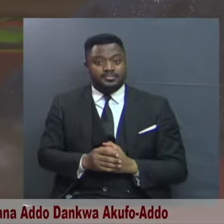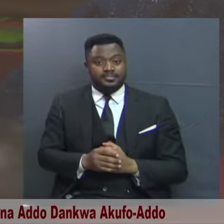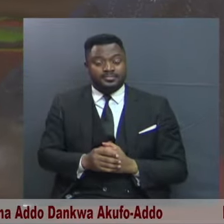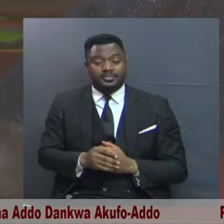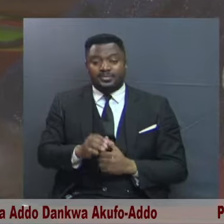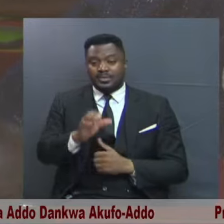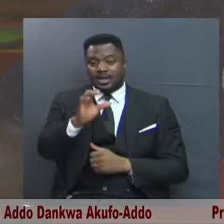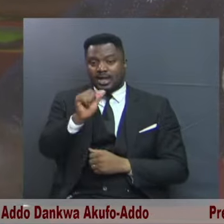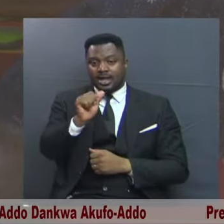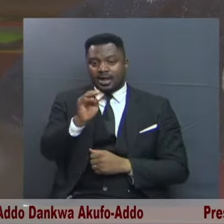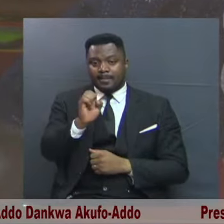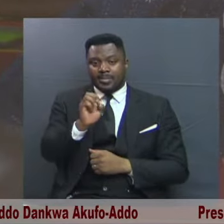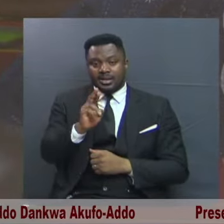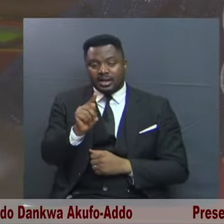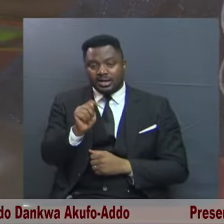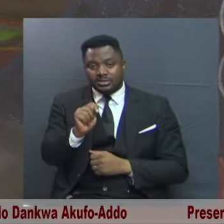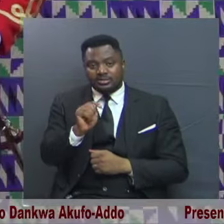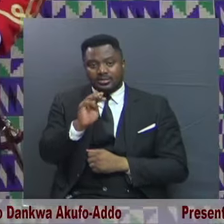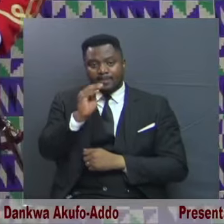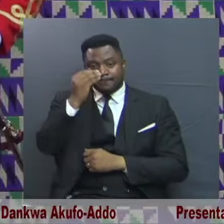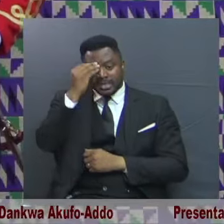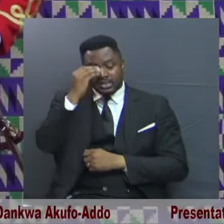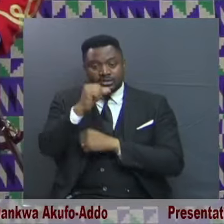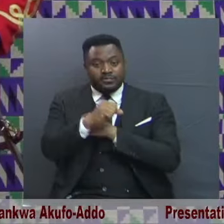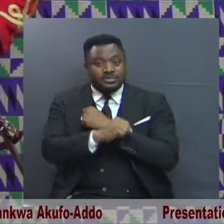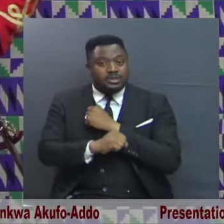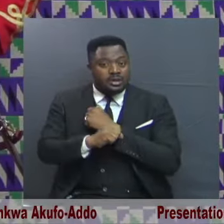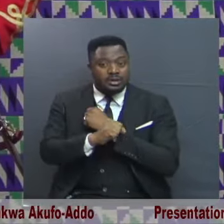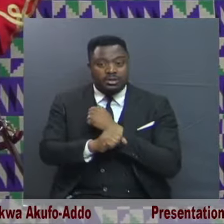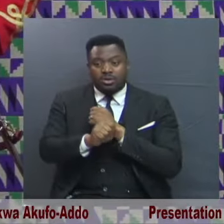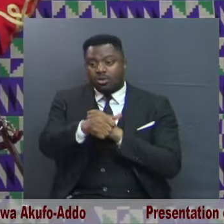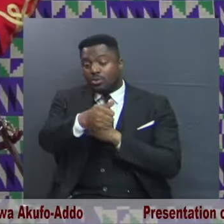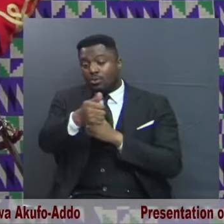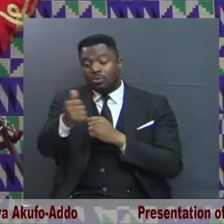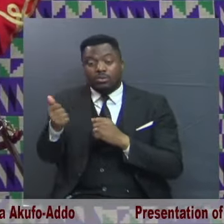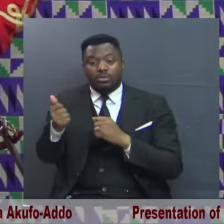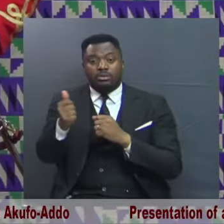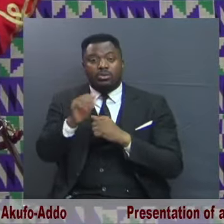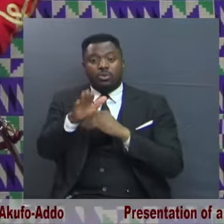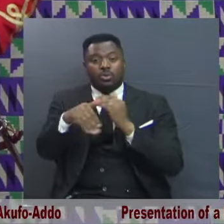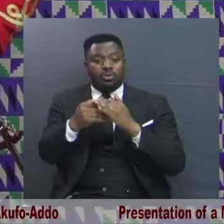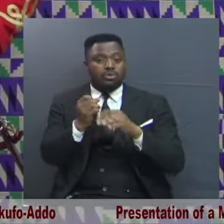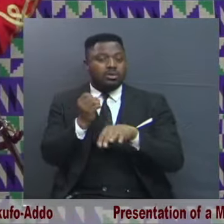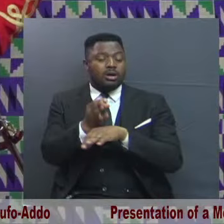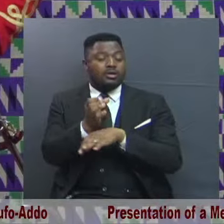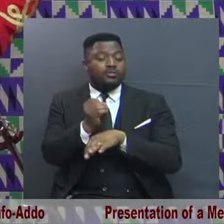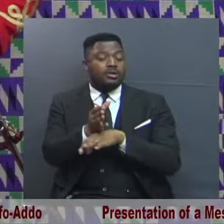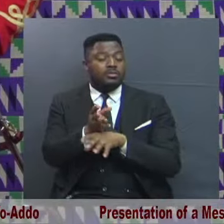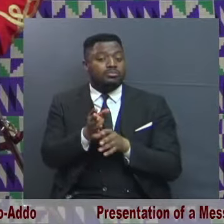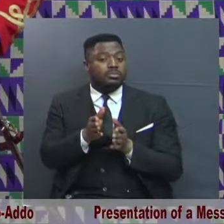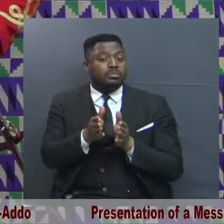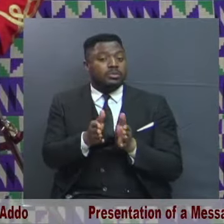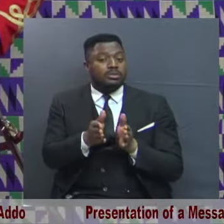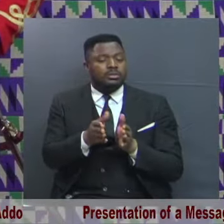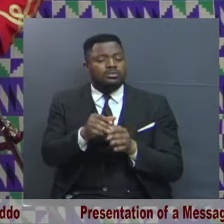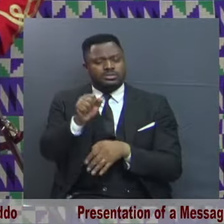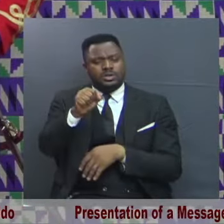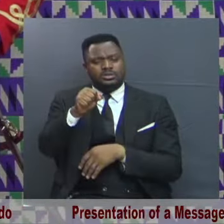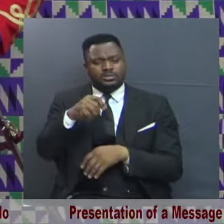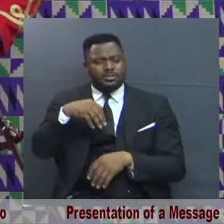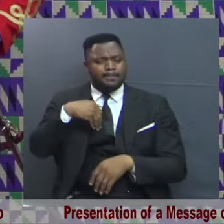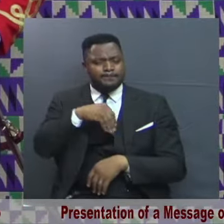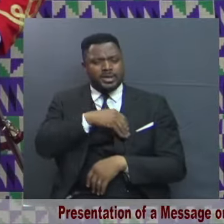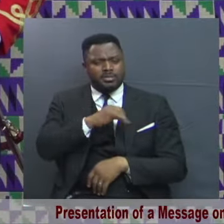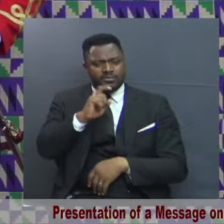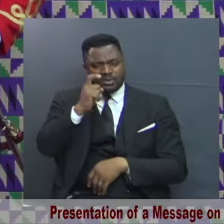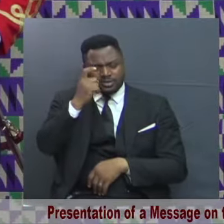cabinet the Ministers of State all act ultimately in an advisory manner of course the member of the